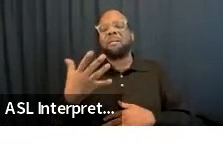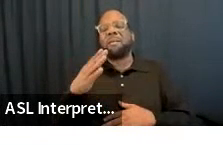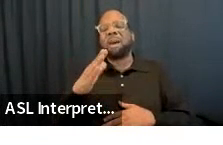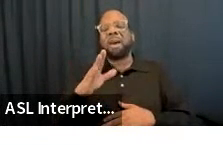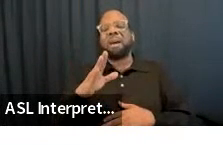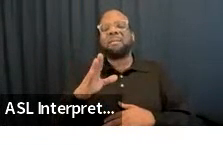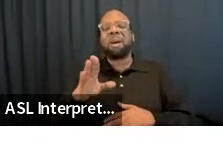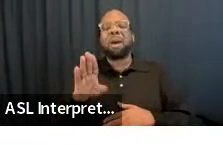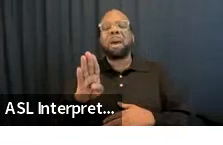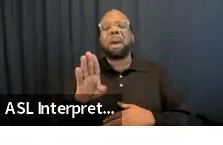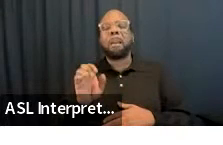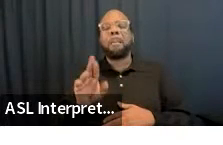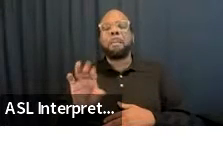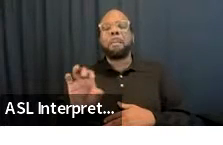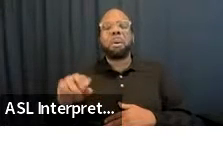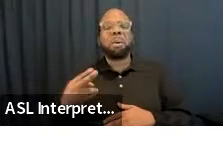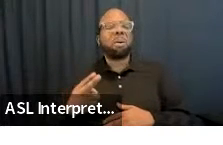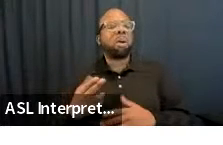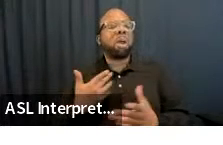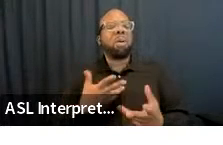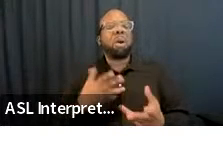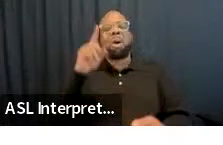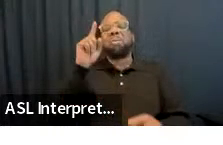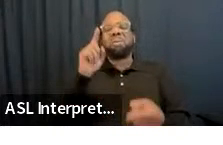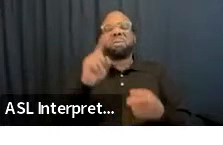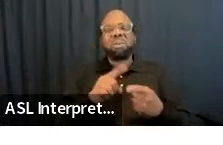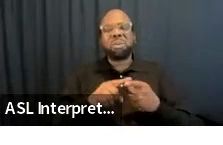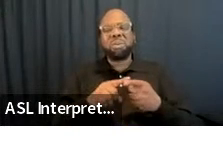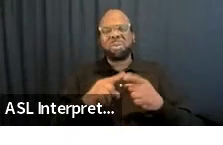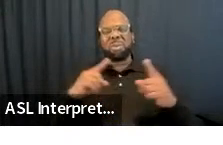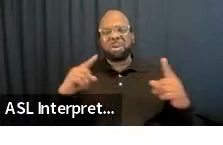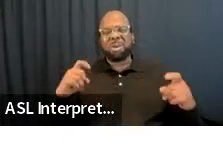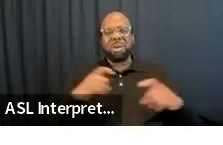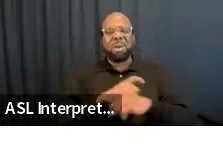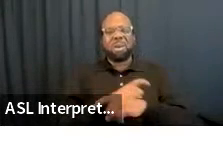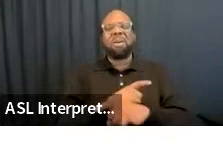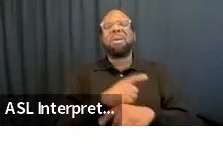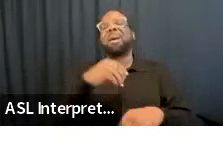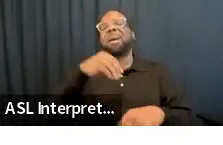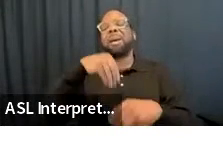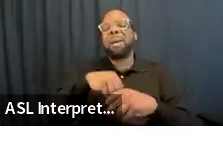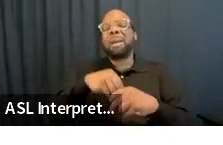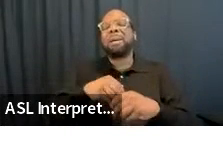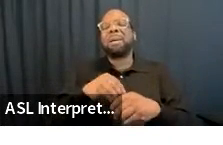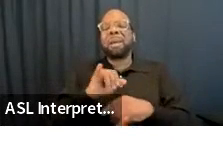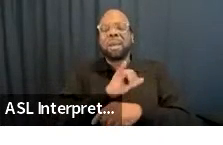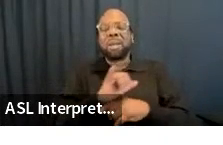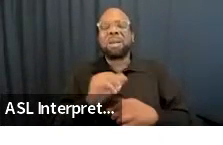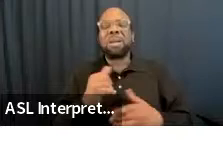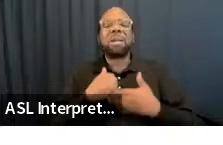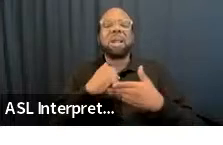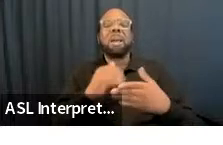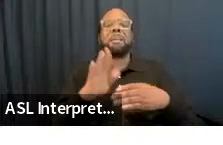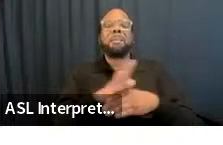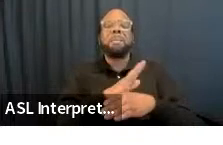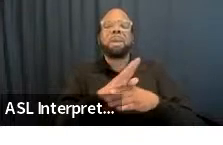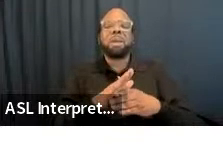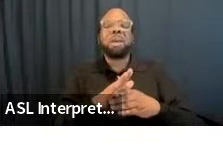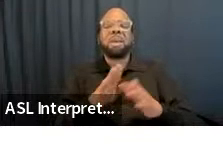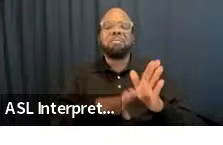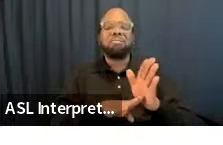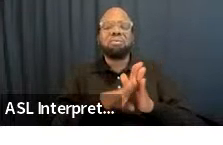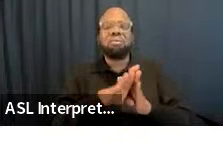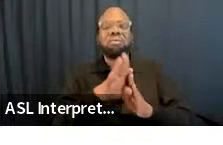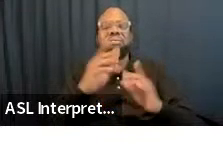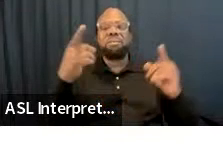removing impediments or reducing ambiguity in zoning for specific industries, which will help these emerging businesses thrive across the